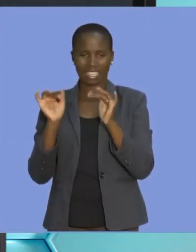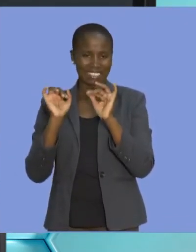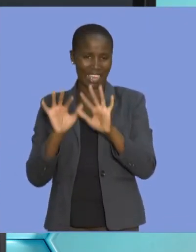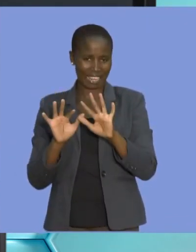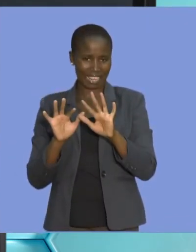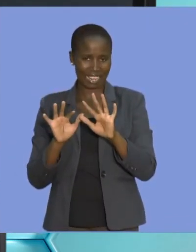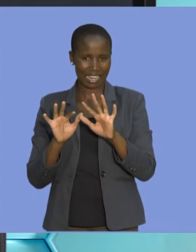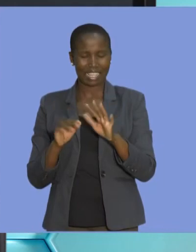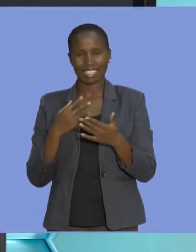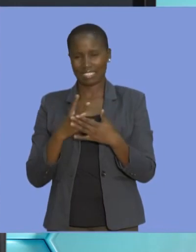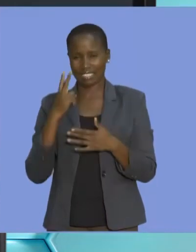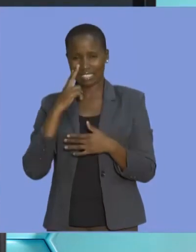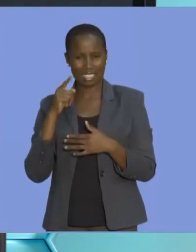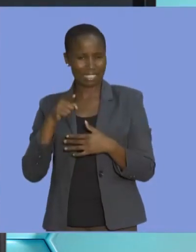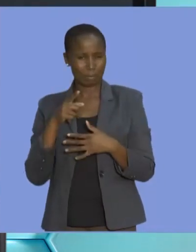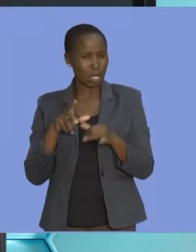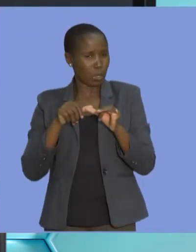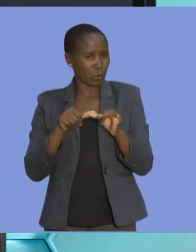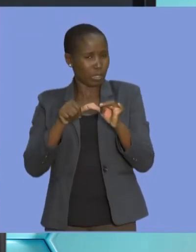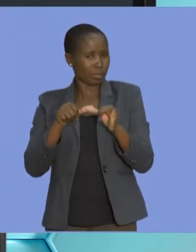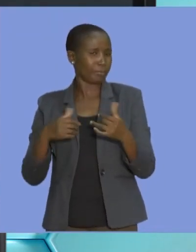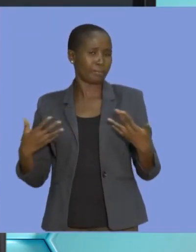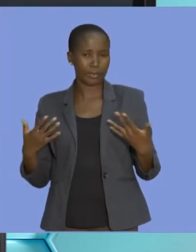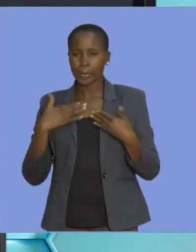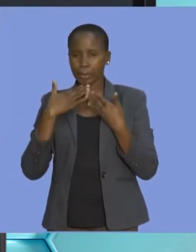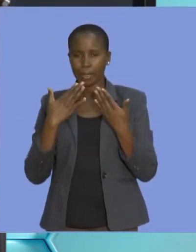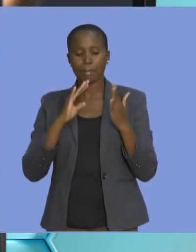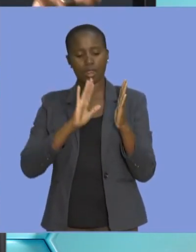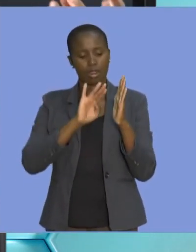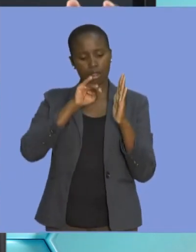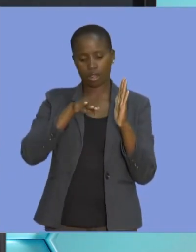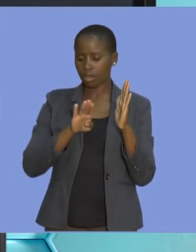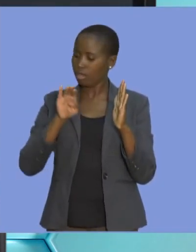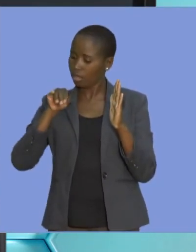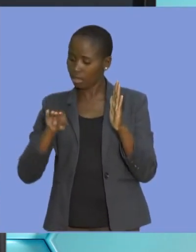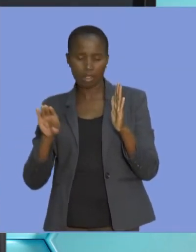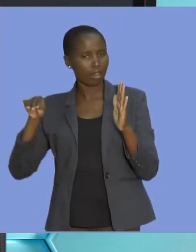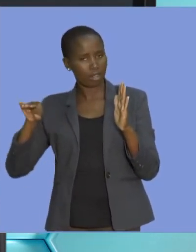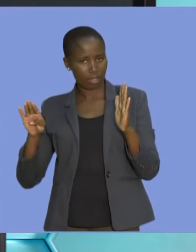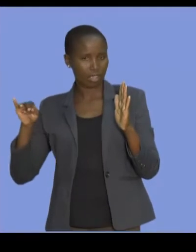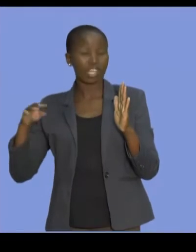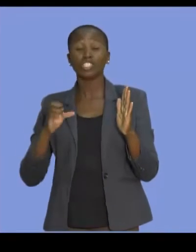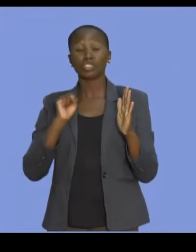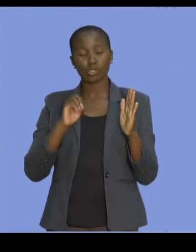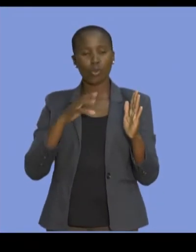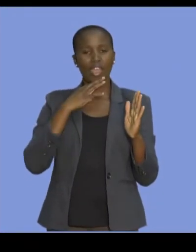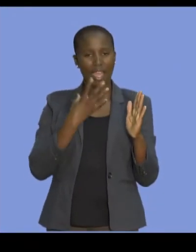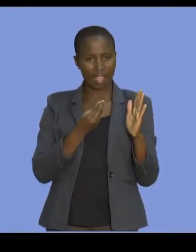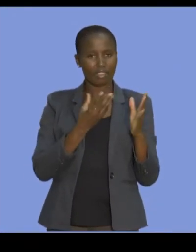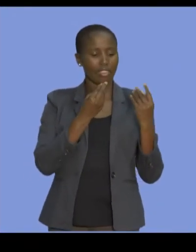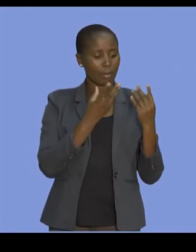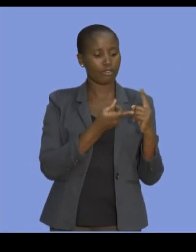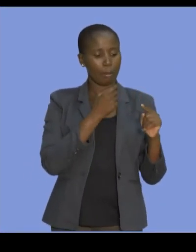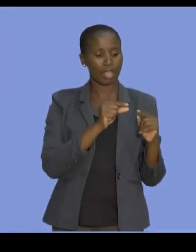not consistent. So there's high deviation between the smallest and the highest. That's how we look at the